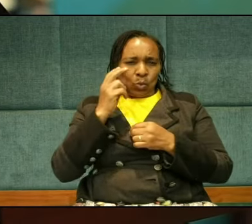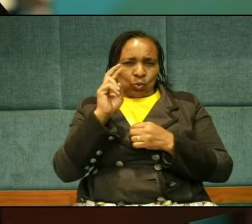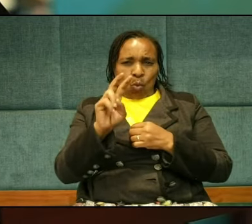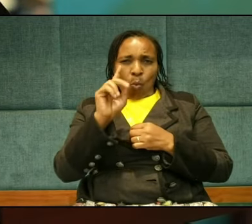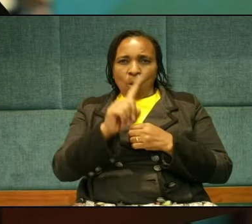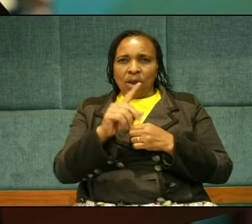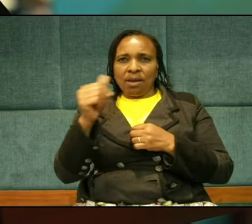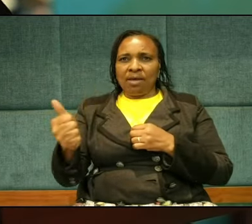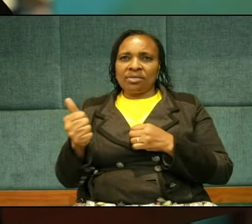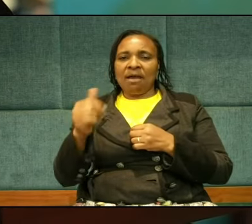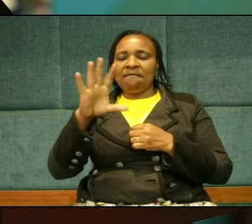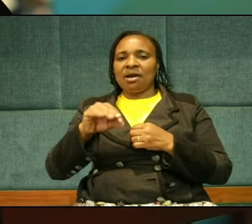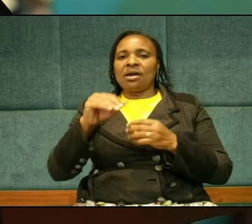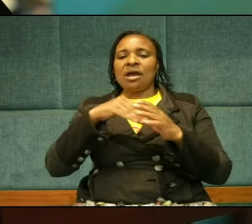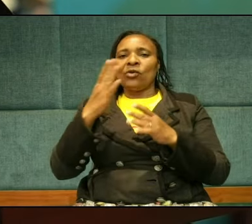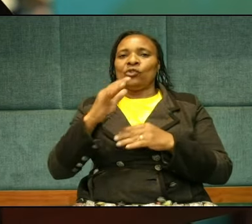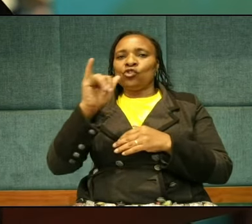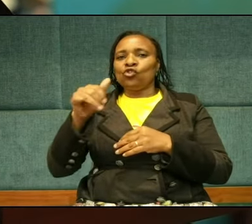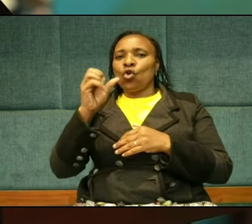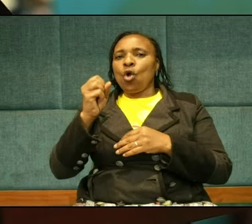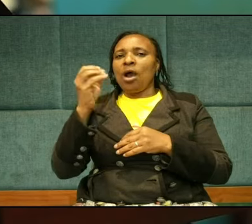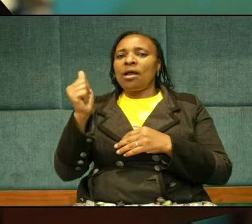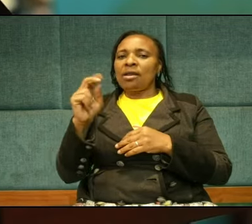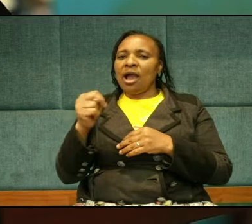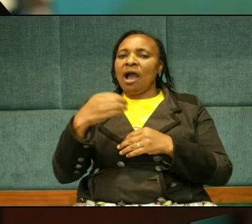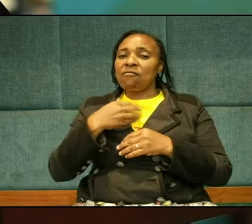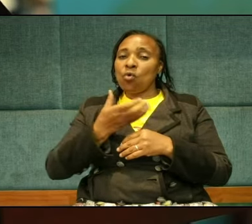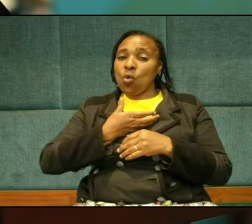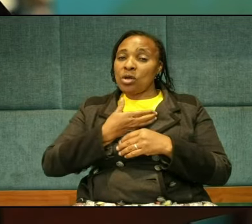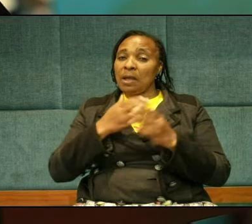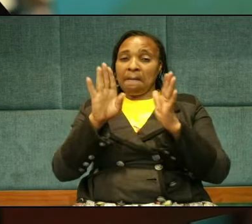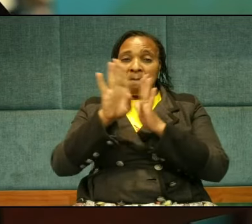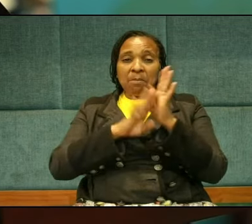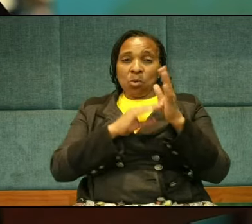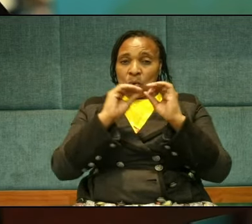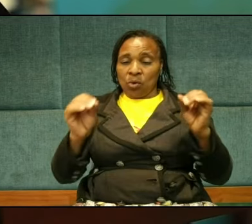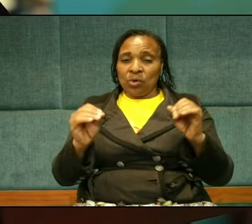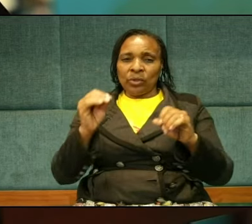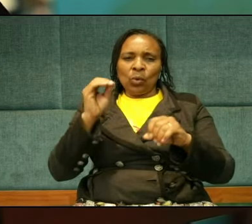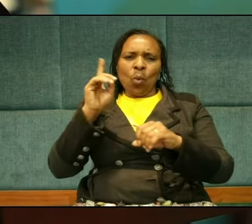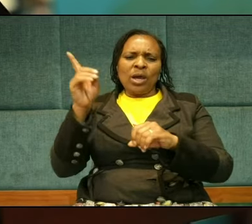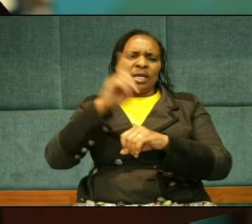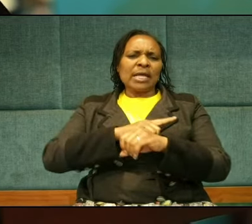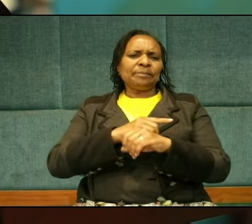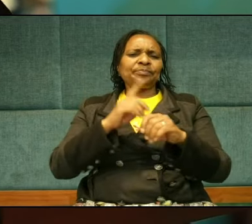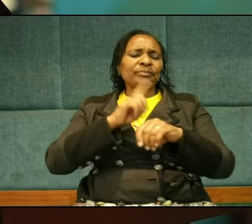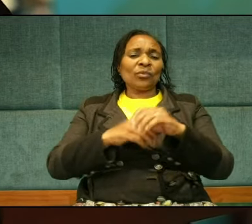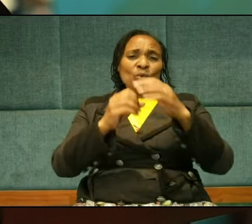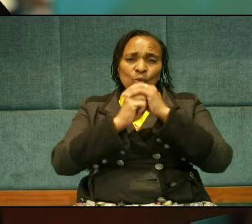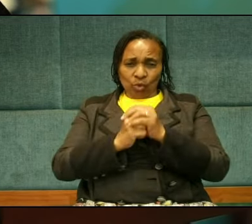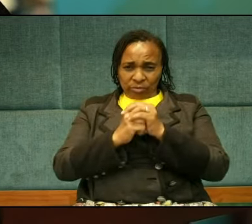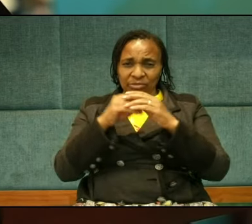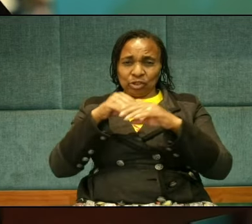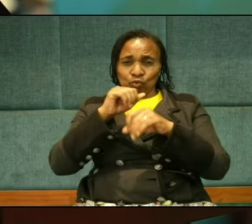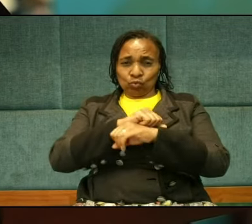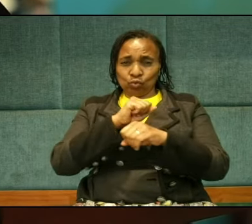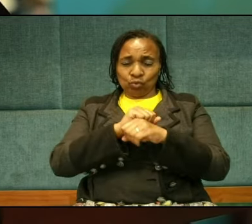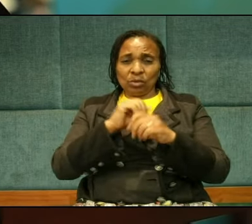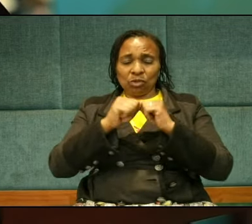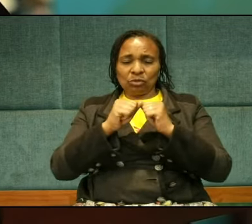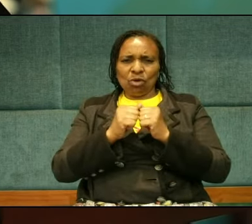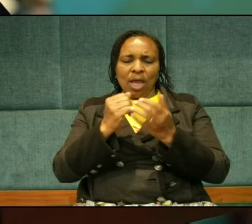They found out that Johan didn't own a Bible of his own. One day, during worship time at school, Johan never leaned over and